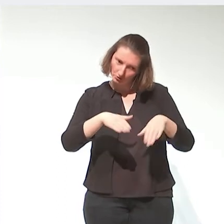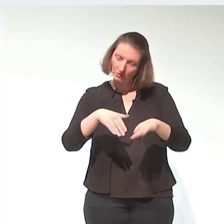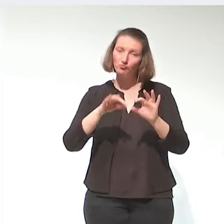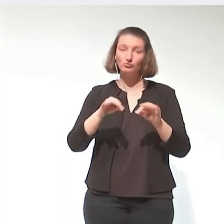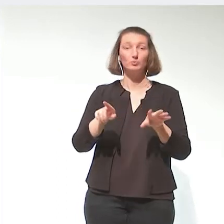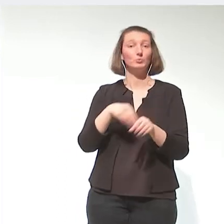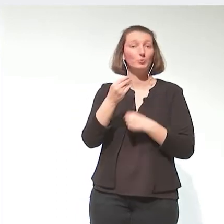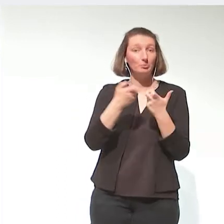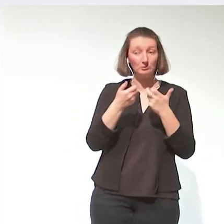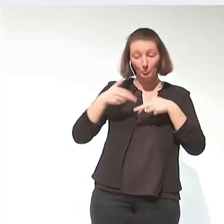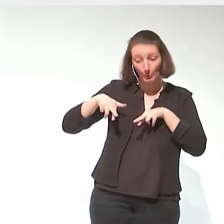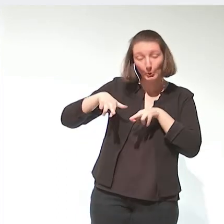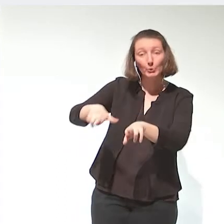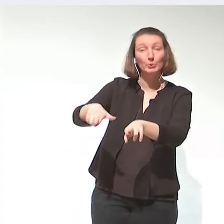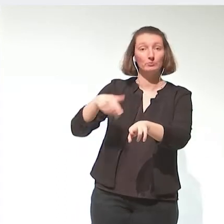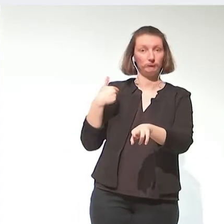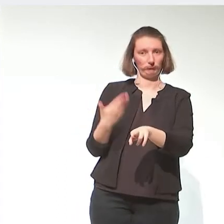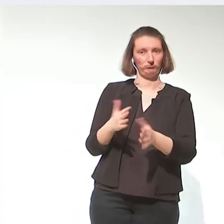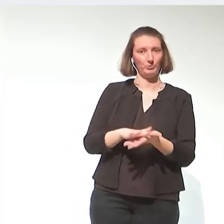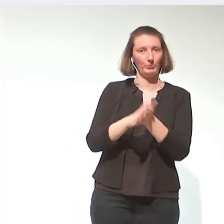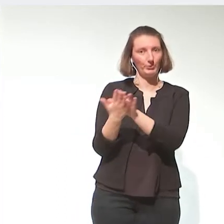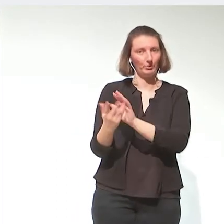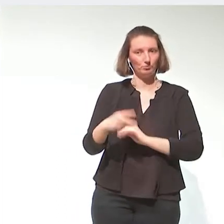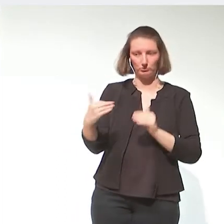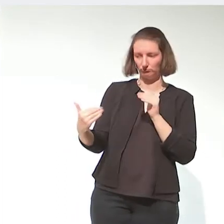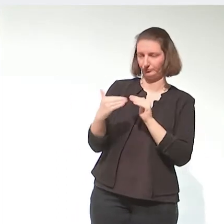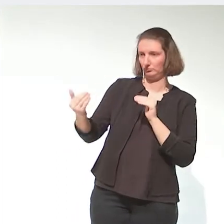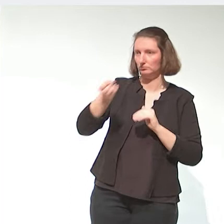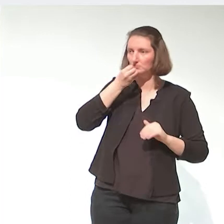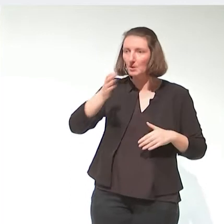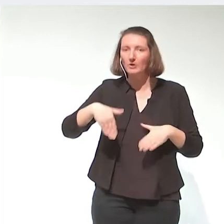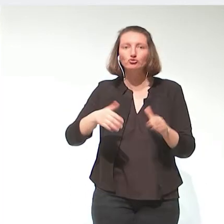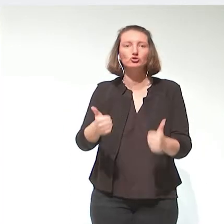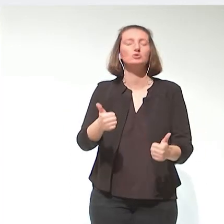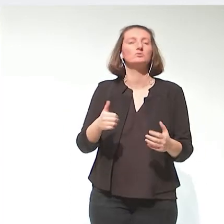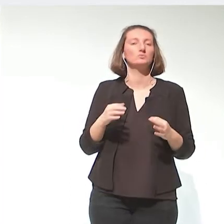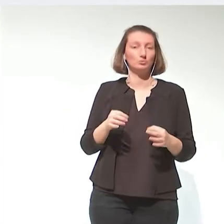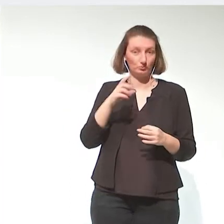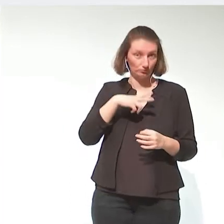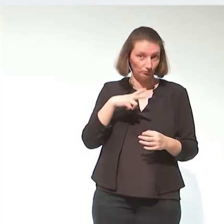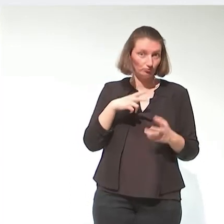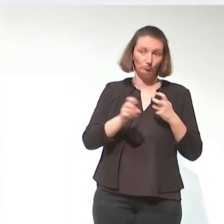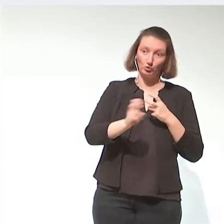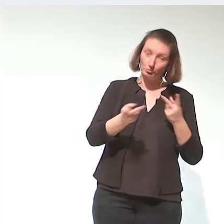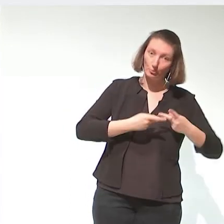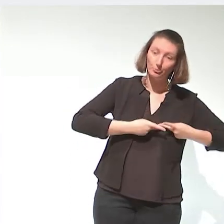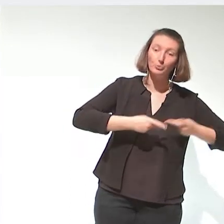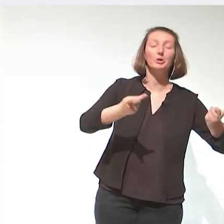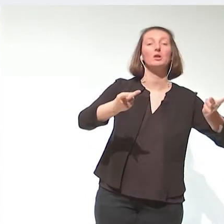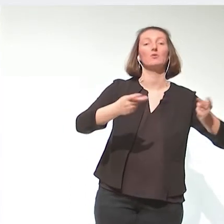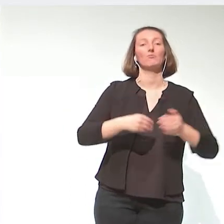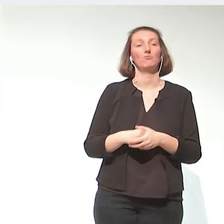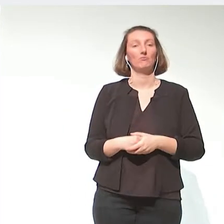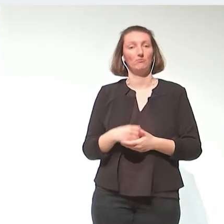the issue of transport, specifically when it comes to public transport and taxi services. And here there's also specific subsidiary